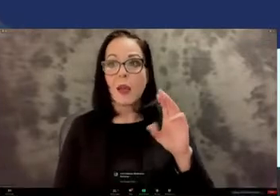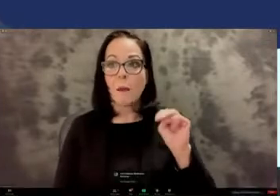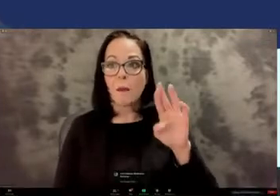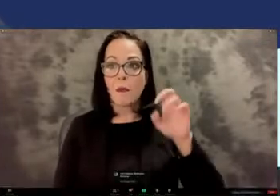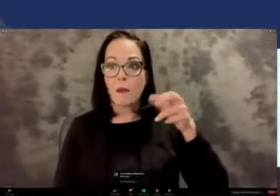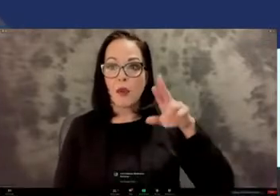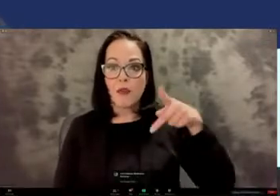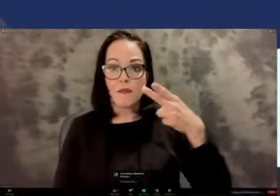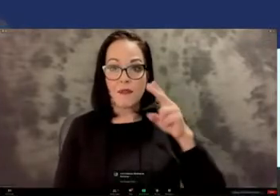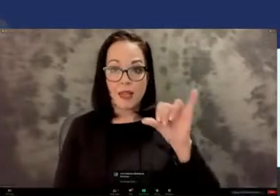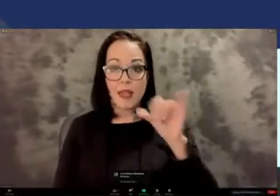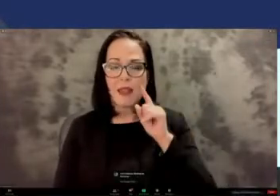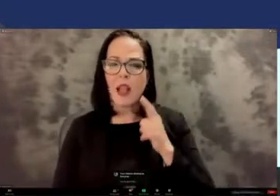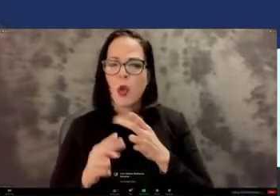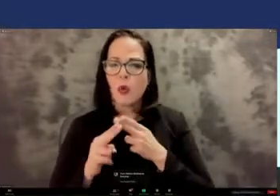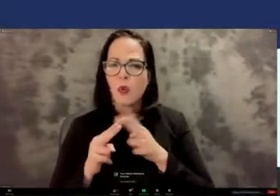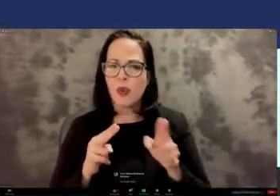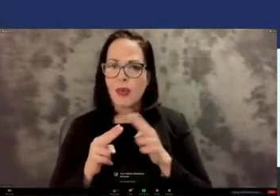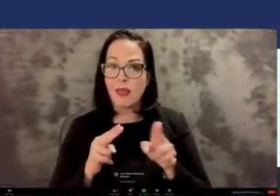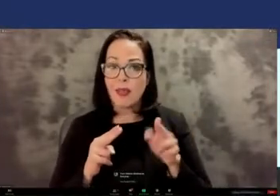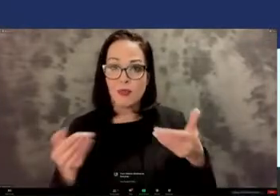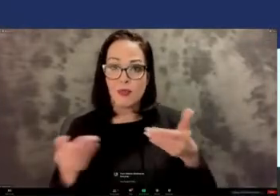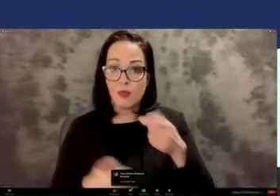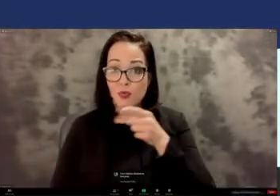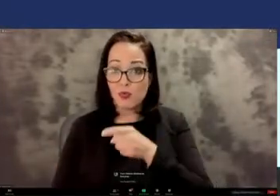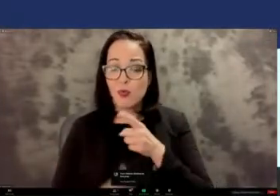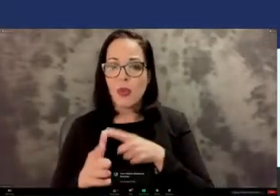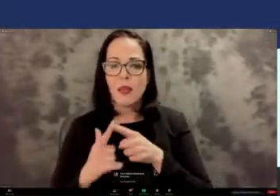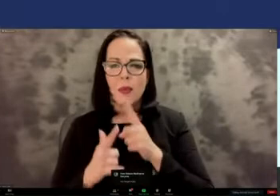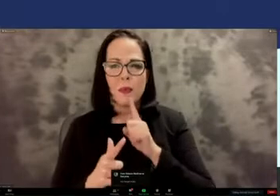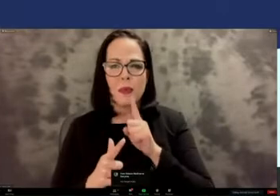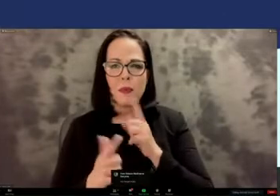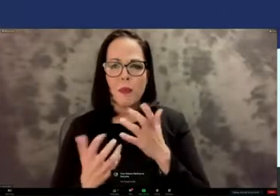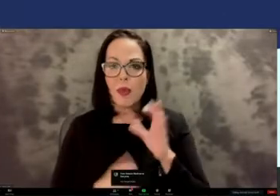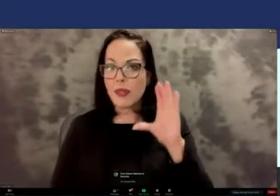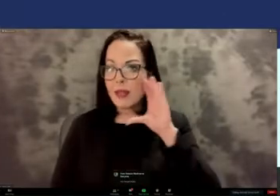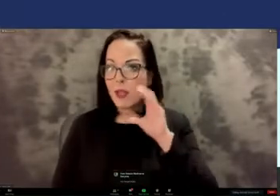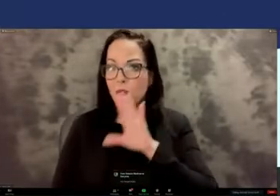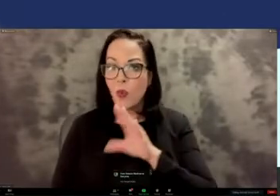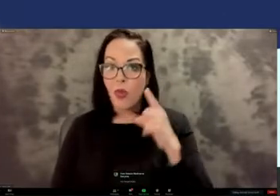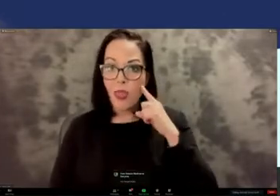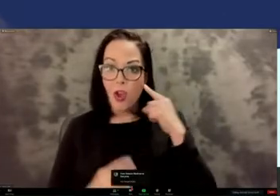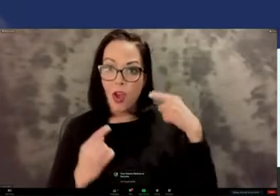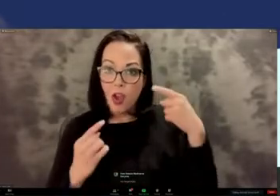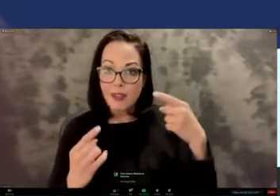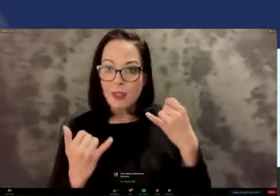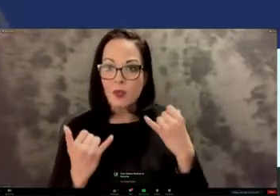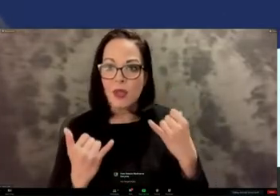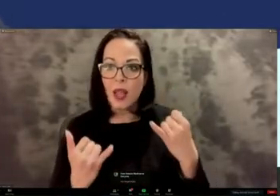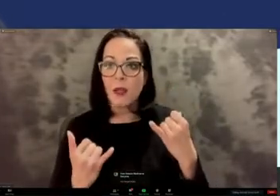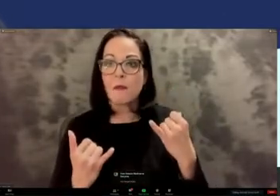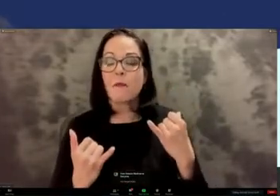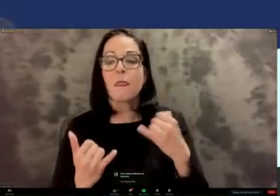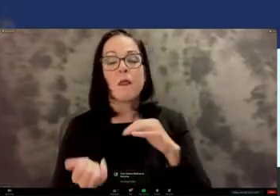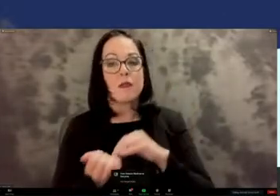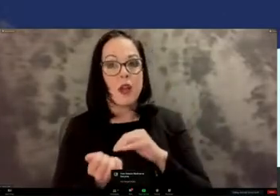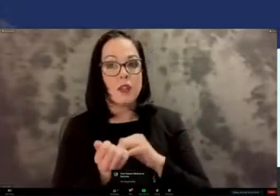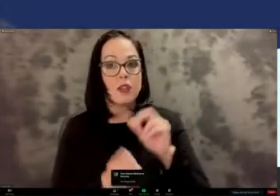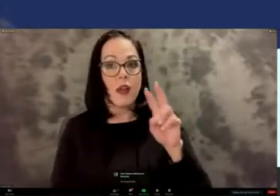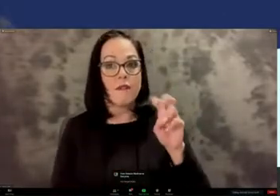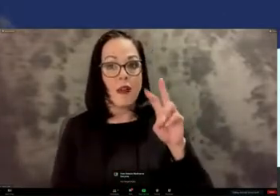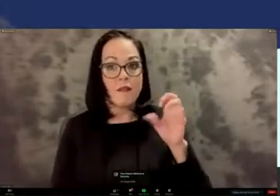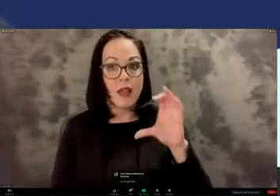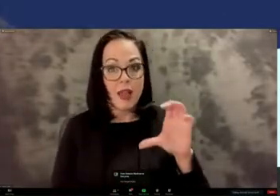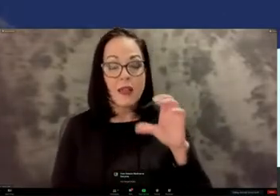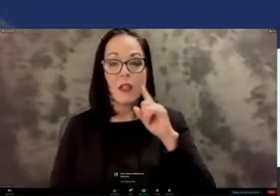I'll quickly introduce you and then really want to hear your thoughts today. So Dr. Vivek Murthy is the 21st